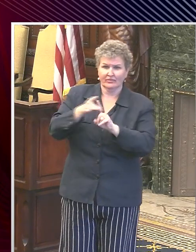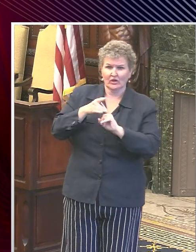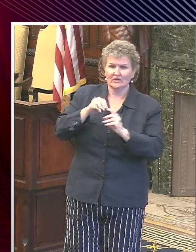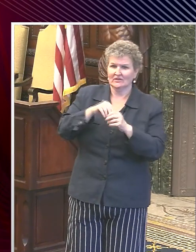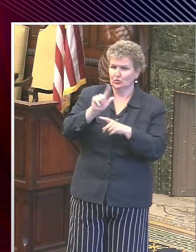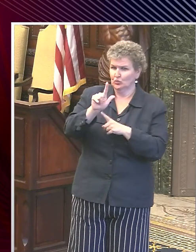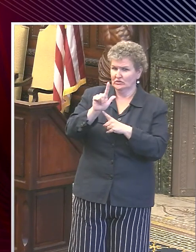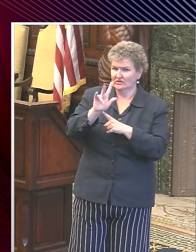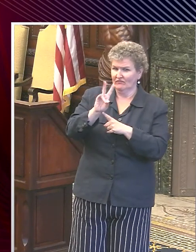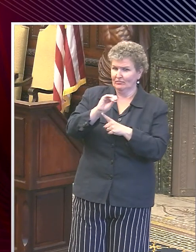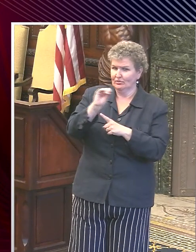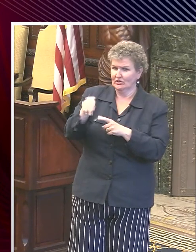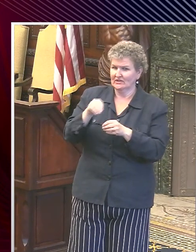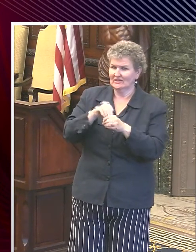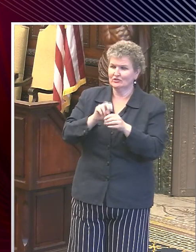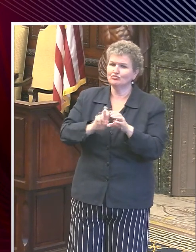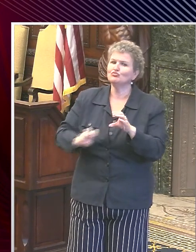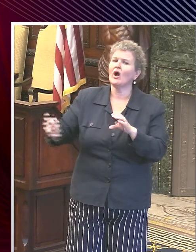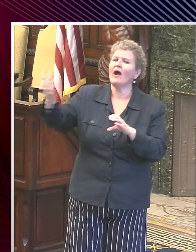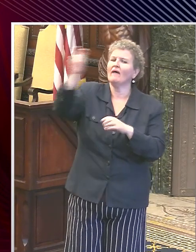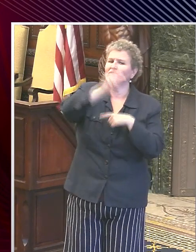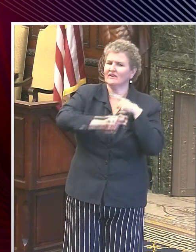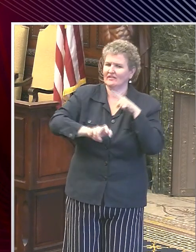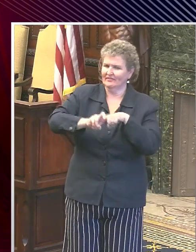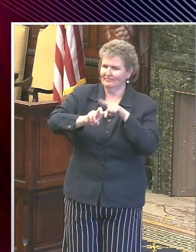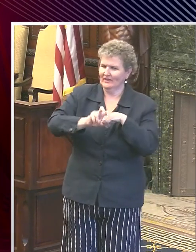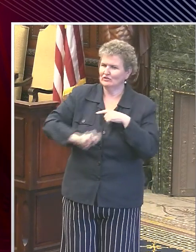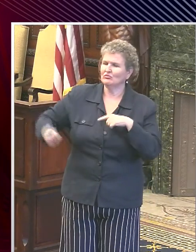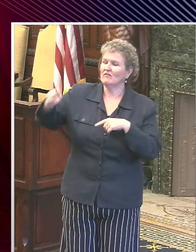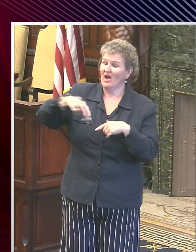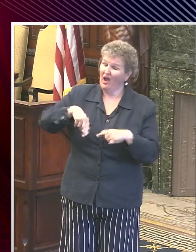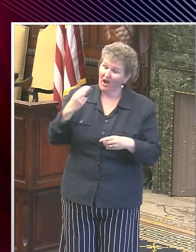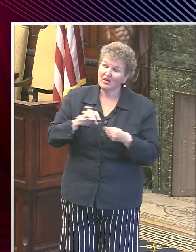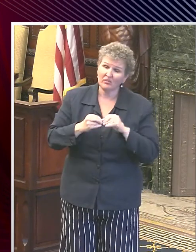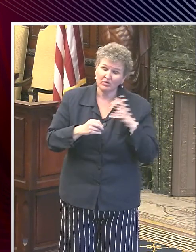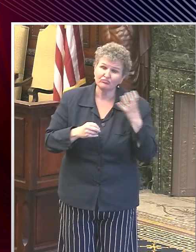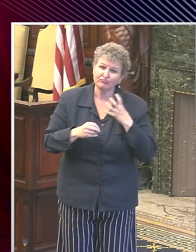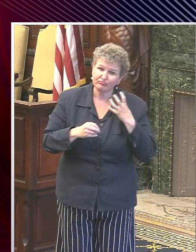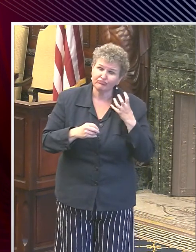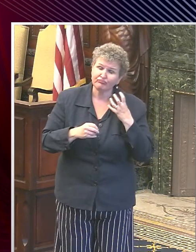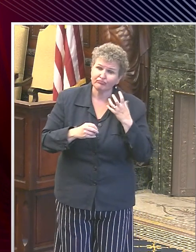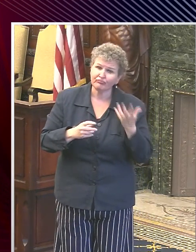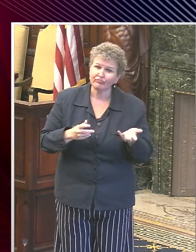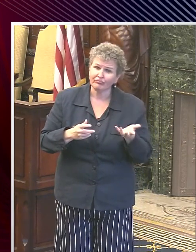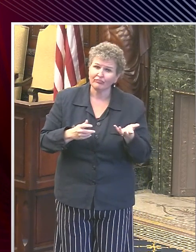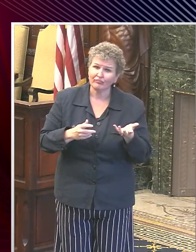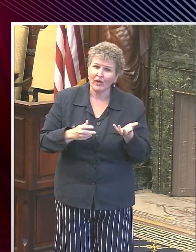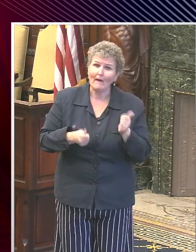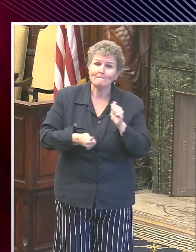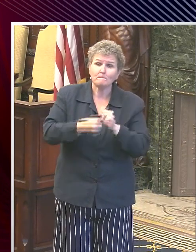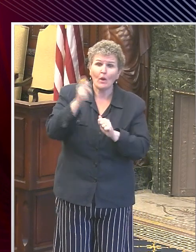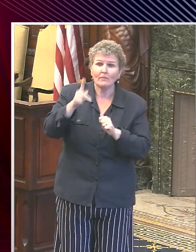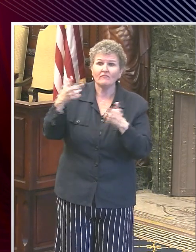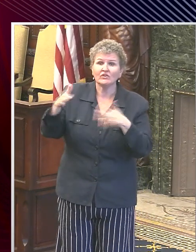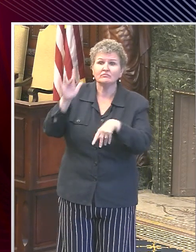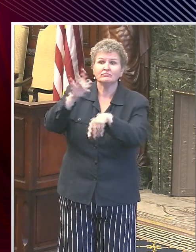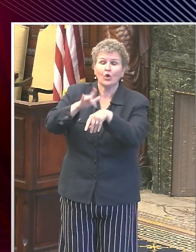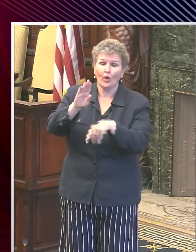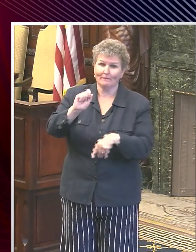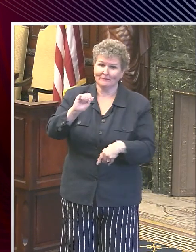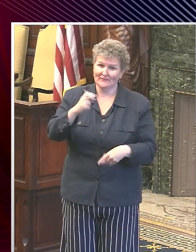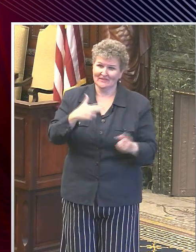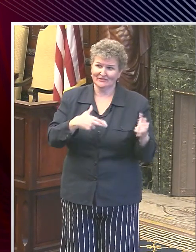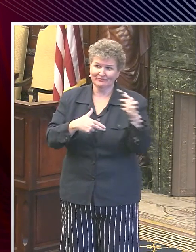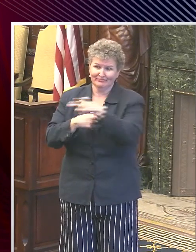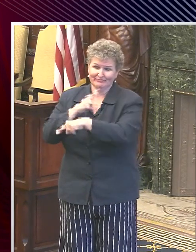traveled during the time period when they might have been infected. And that's a lot. And the most common site they were talking about traveling to was the beach. So we don't know that they were infected at the beach, but the fact